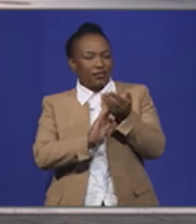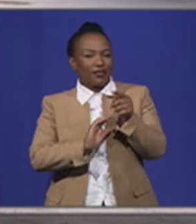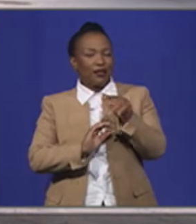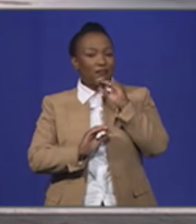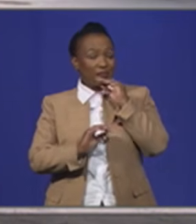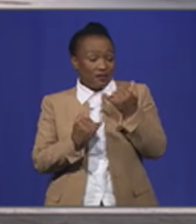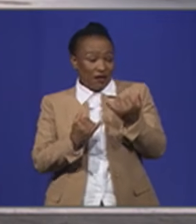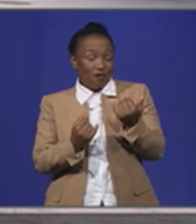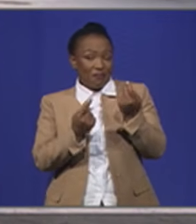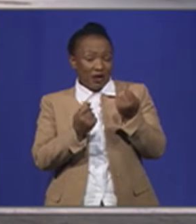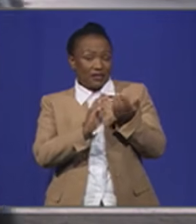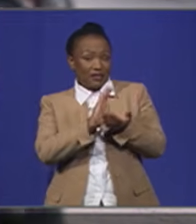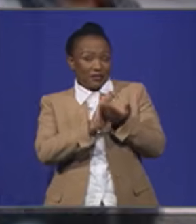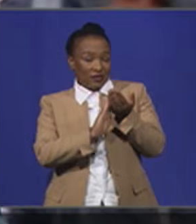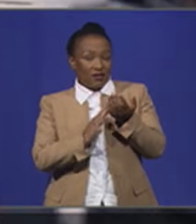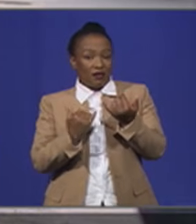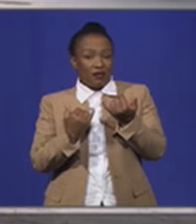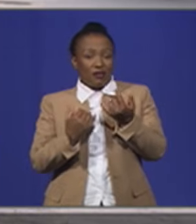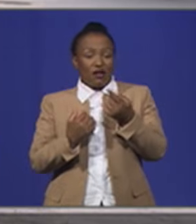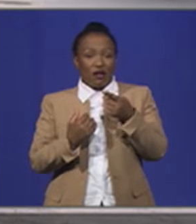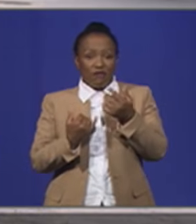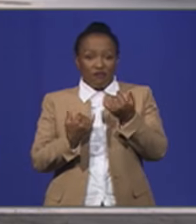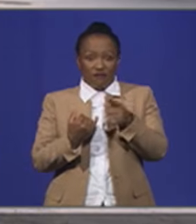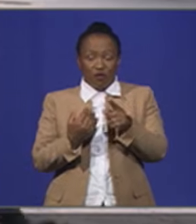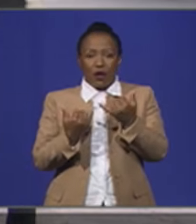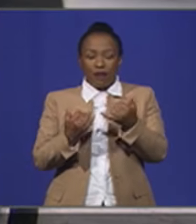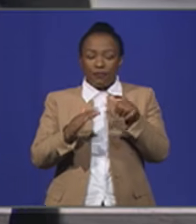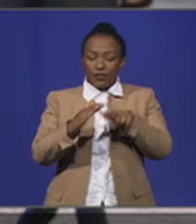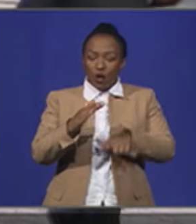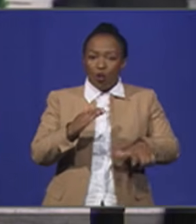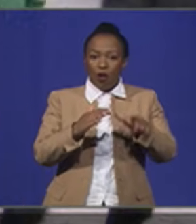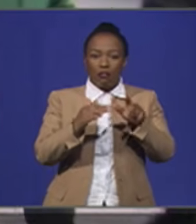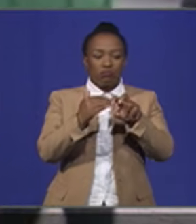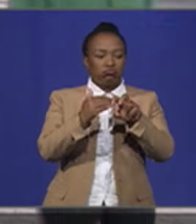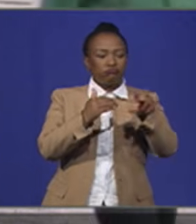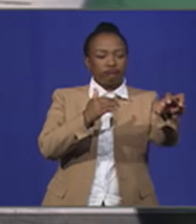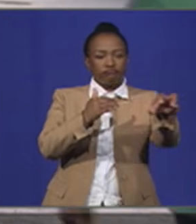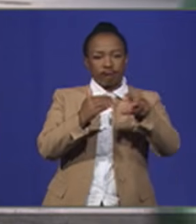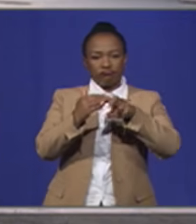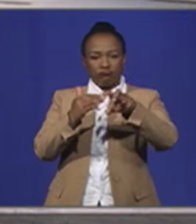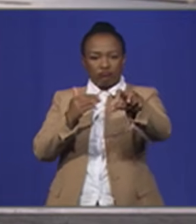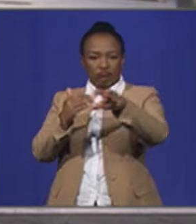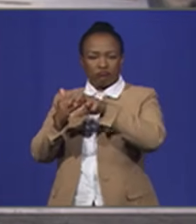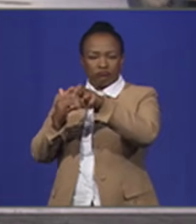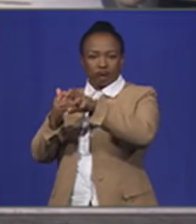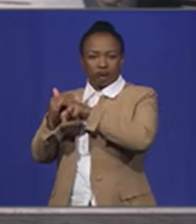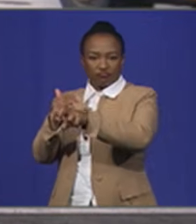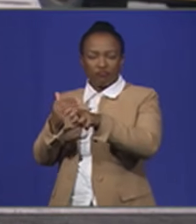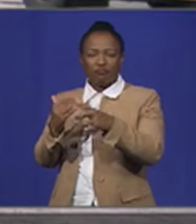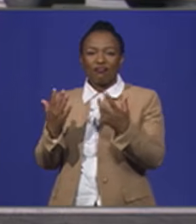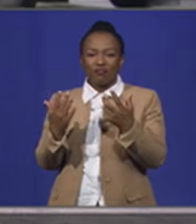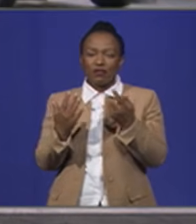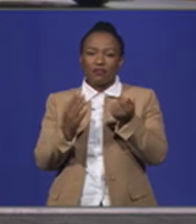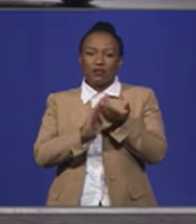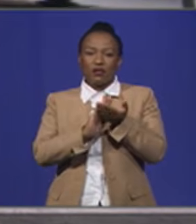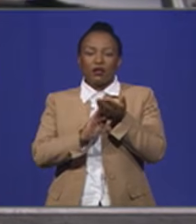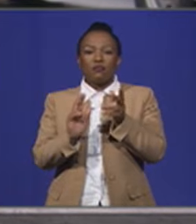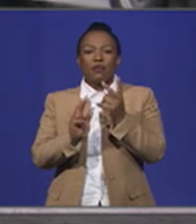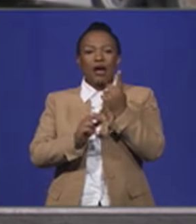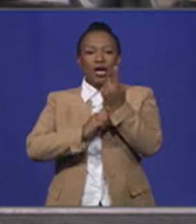now we increase the prices the local fare, but really our normal annual fare increases